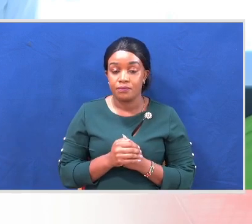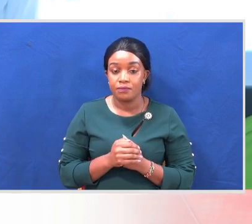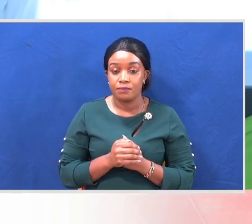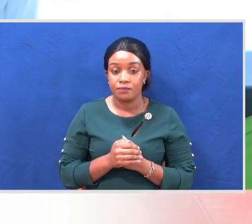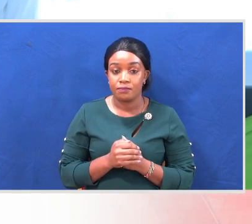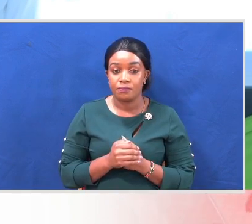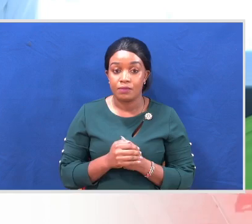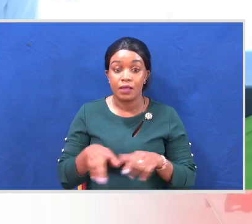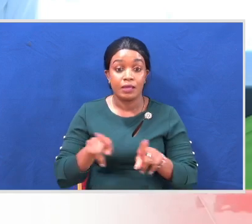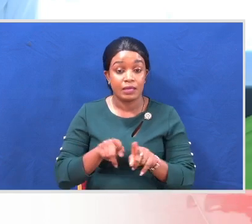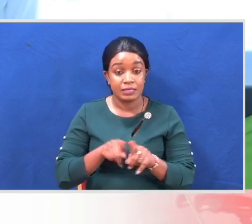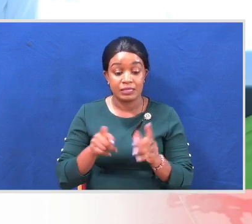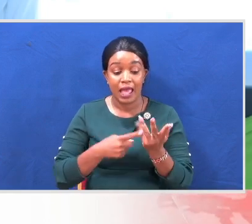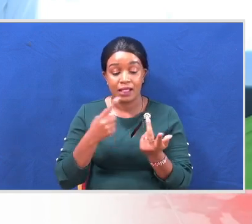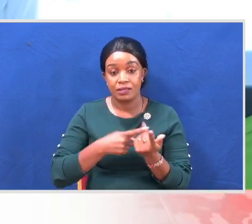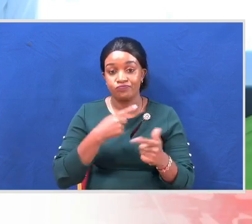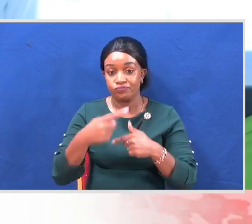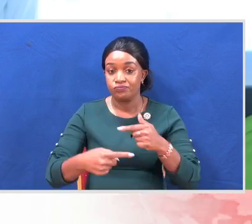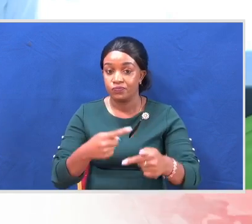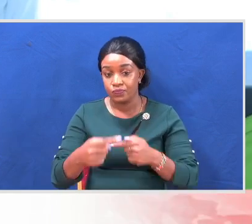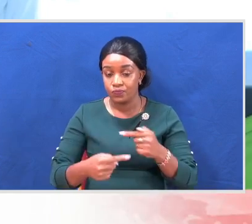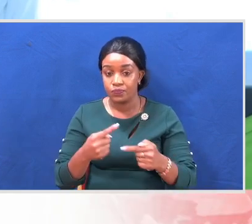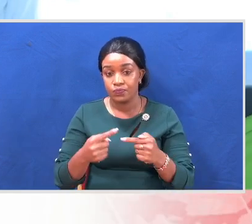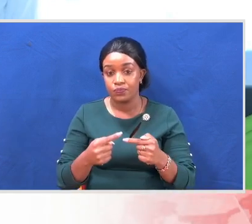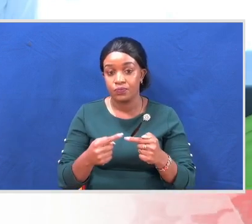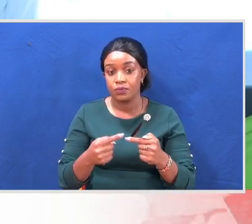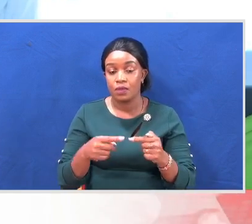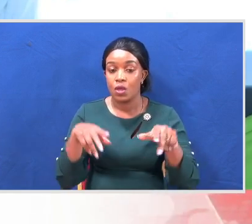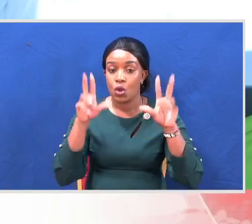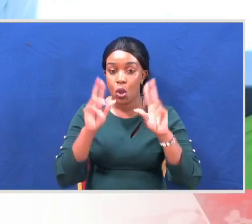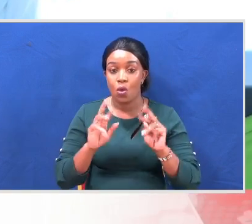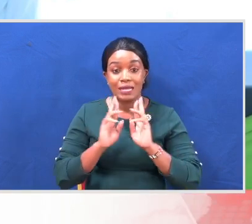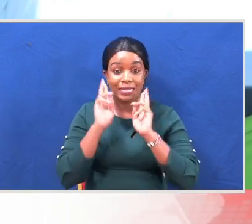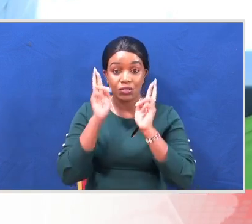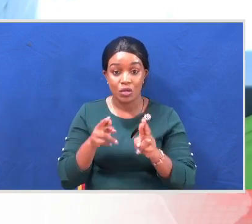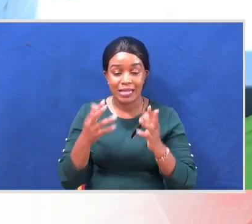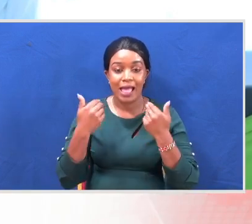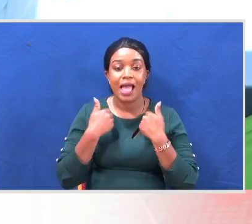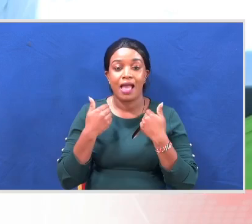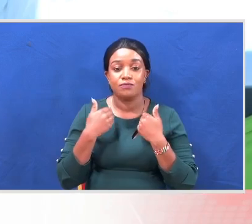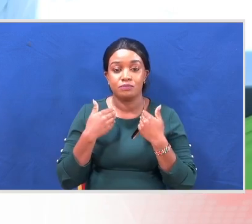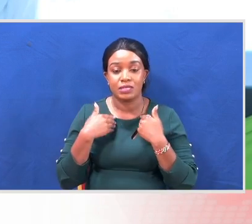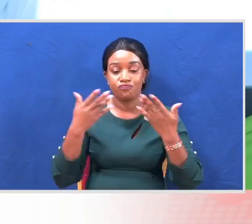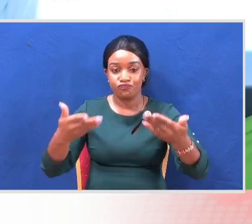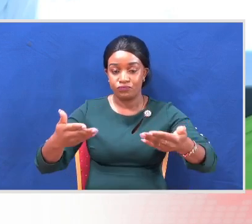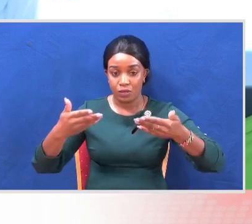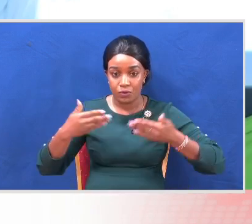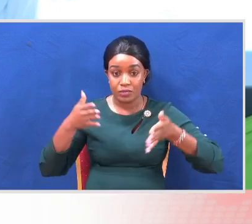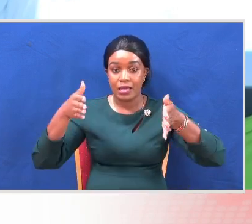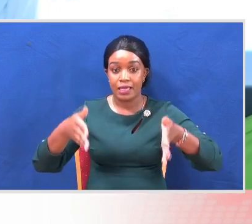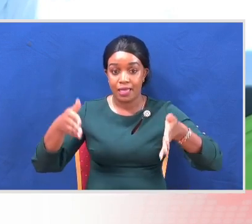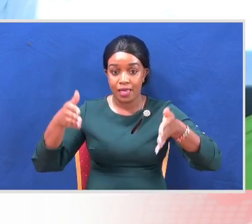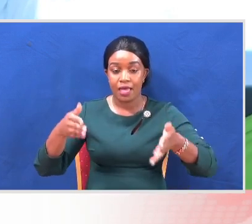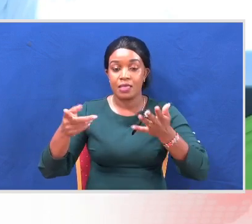as tallying is, as I mentioned, on overdrive, no result has yet trickled in here at the